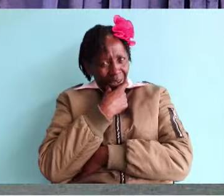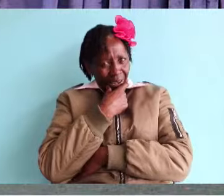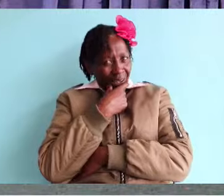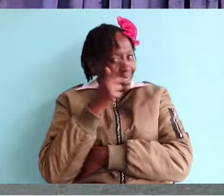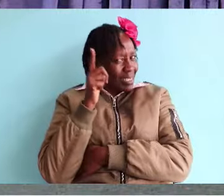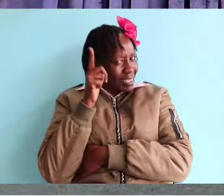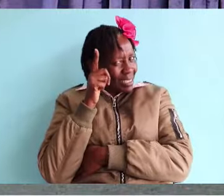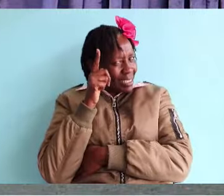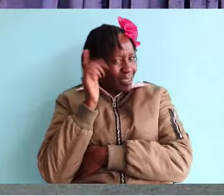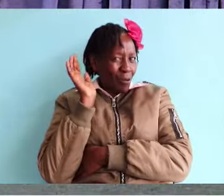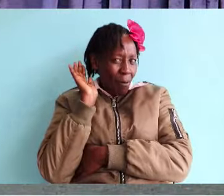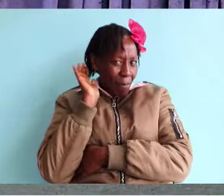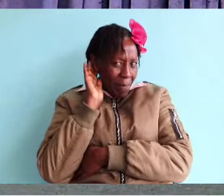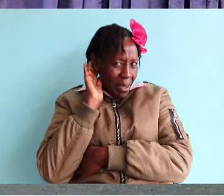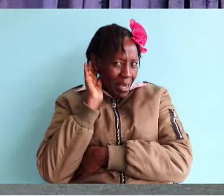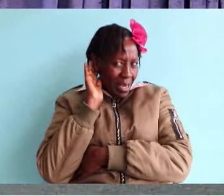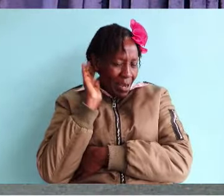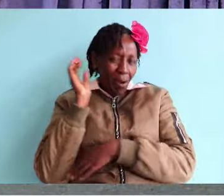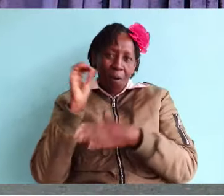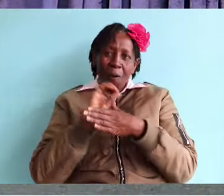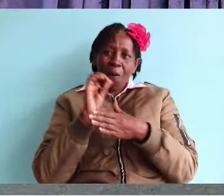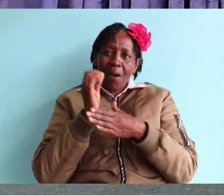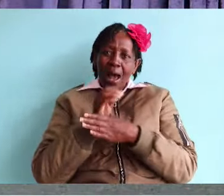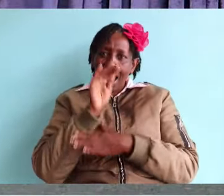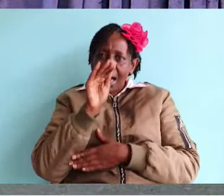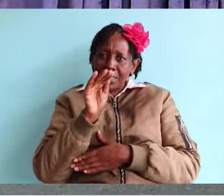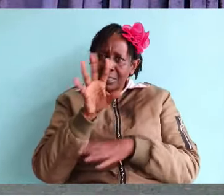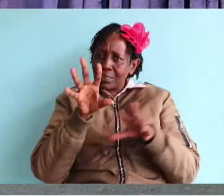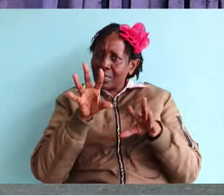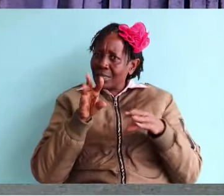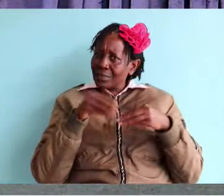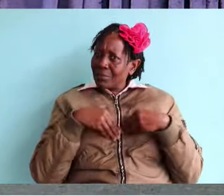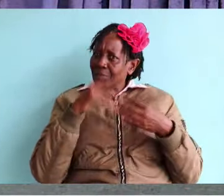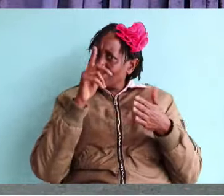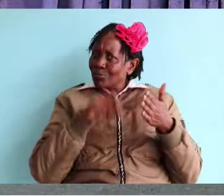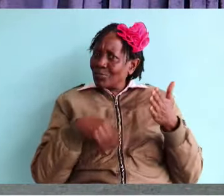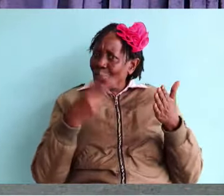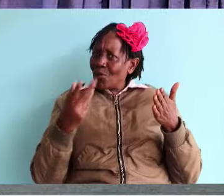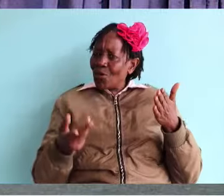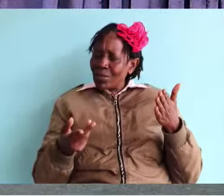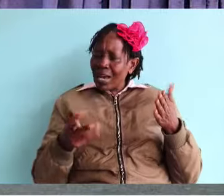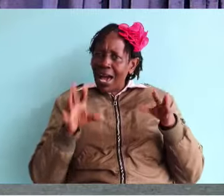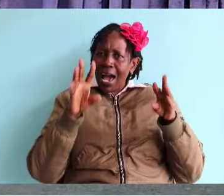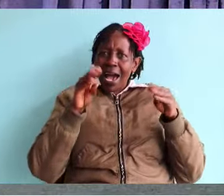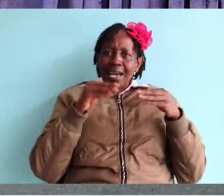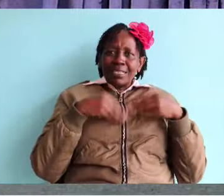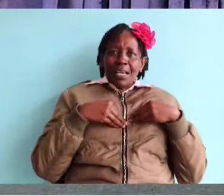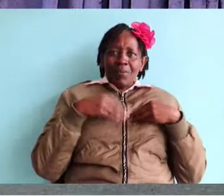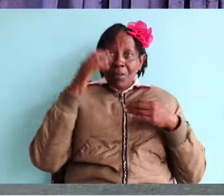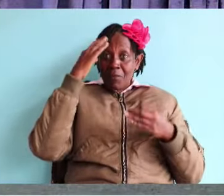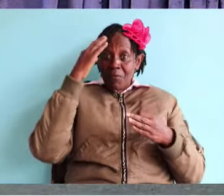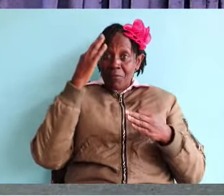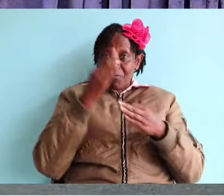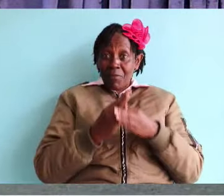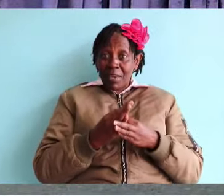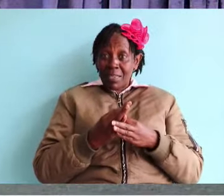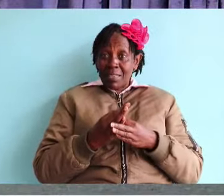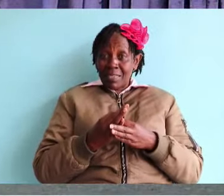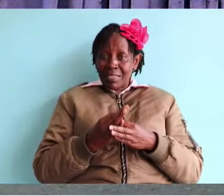Or are we asking, what shall we receive there? Are people going to accept the faith? Are people going to come to Christ?